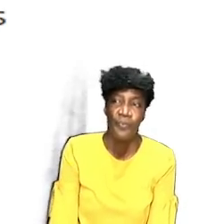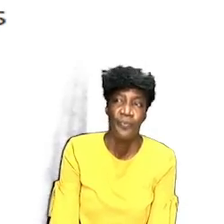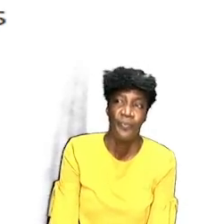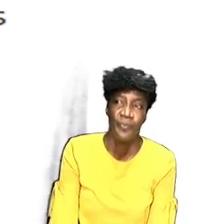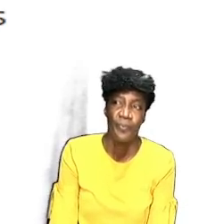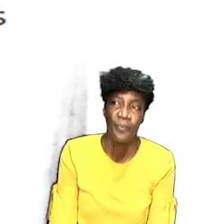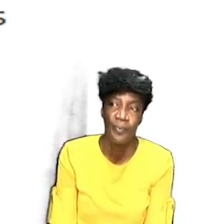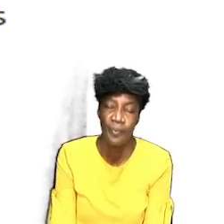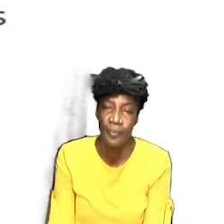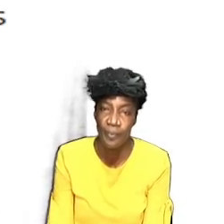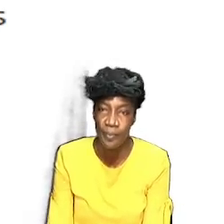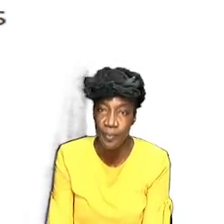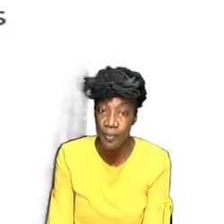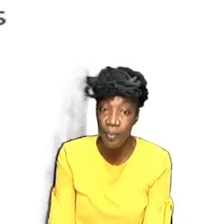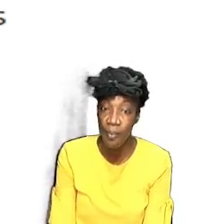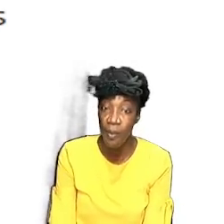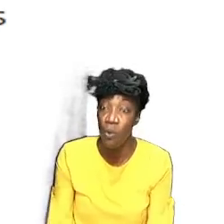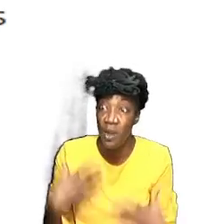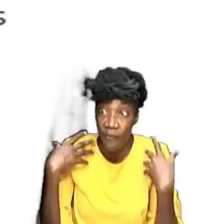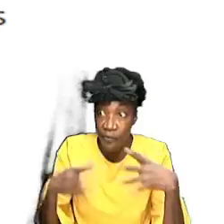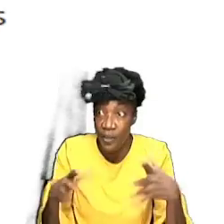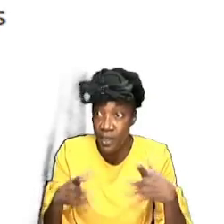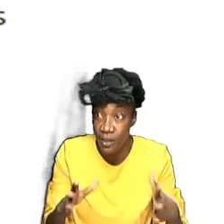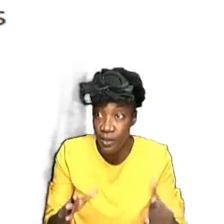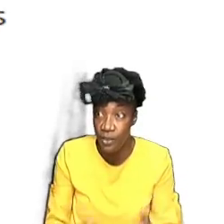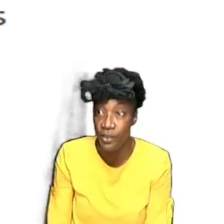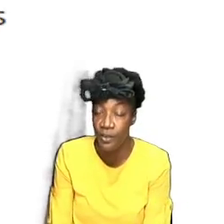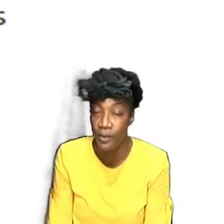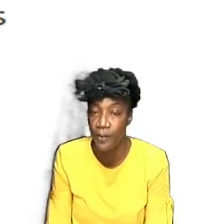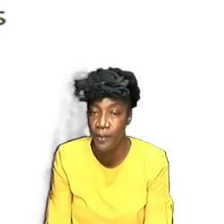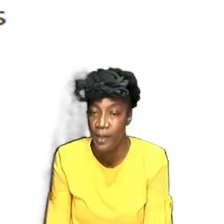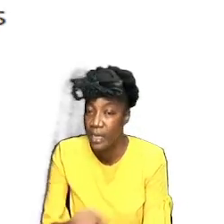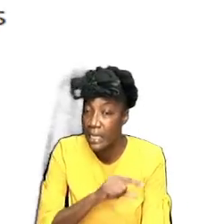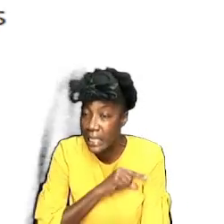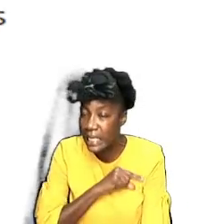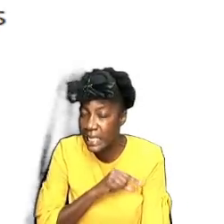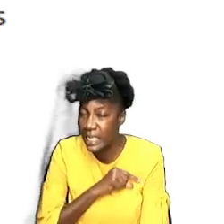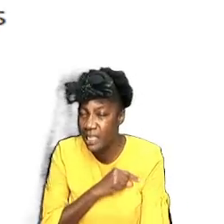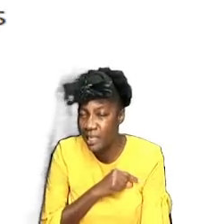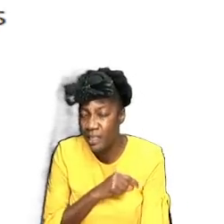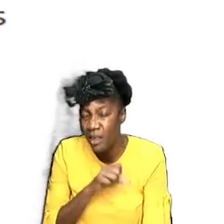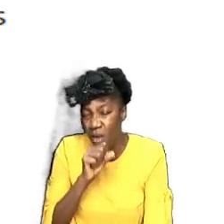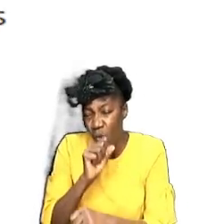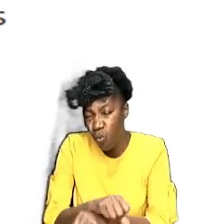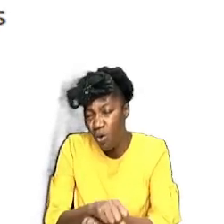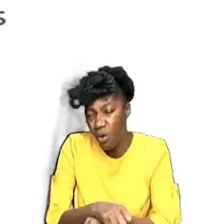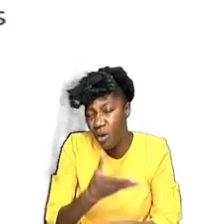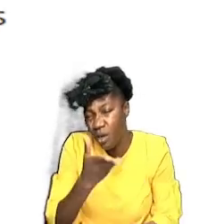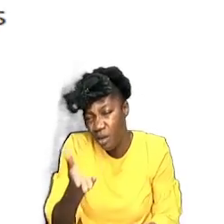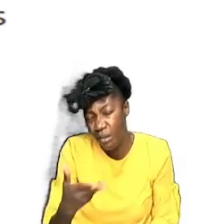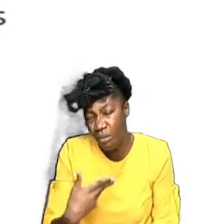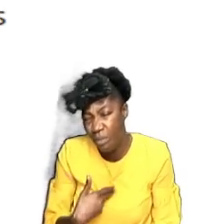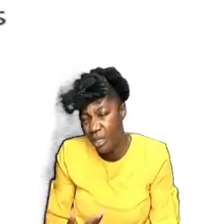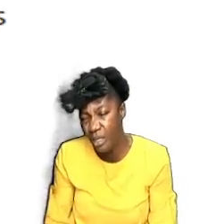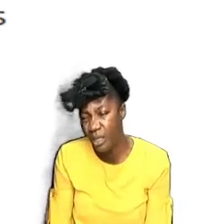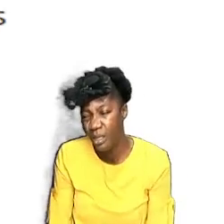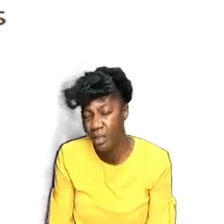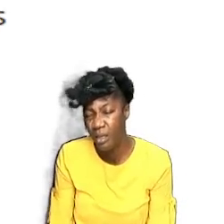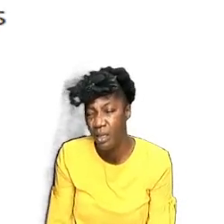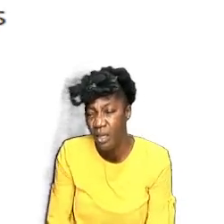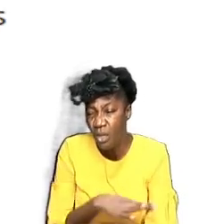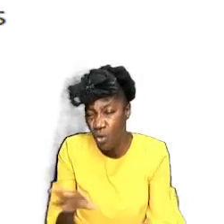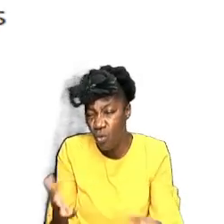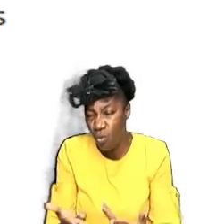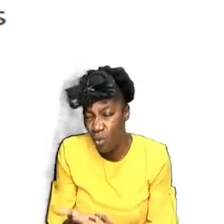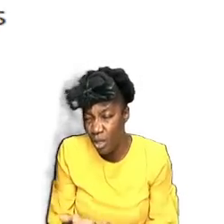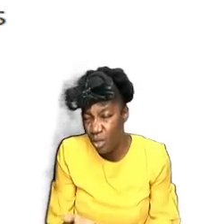I realize that at the end of the day, amen, guilt has a way of working on us and making us feel. A lot of people don't want to do